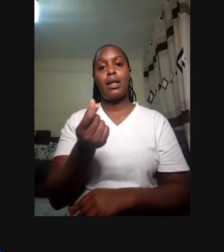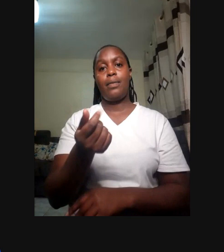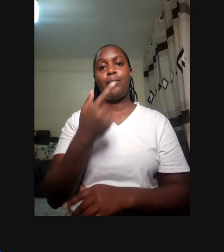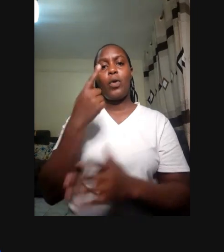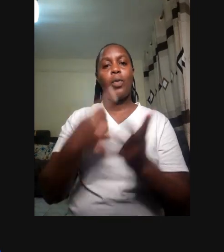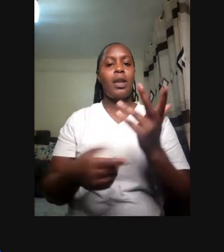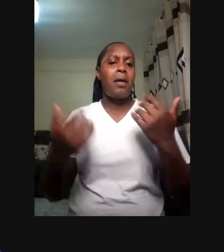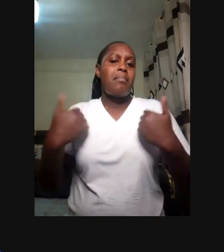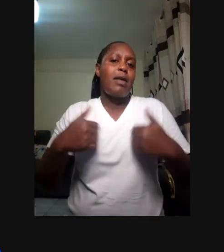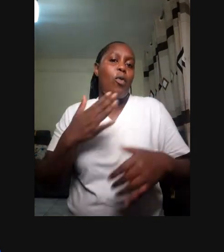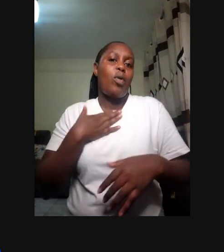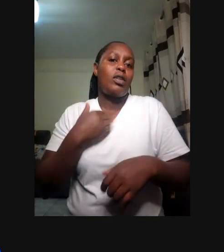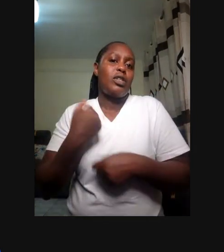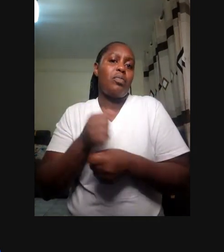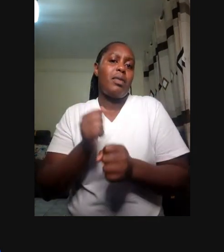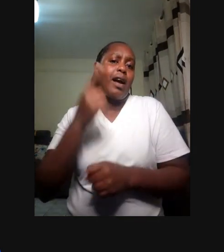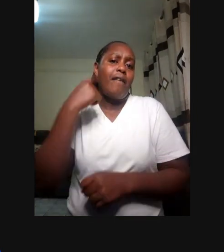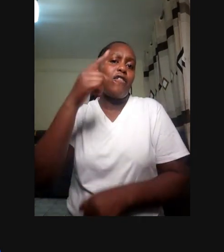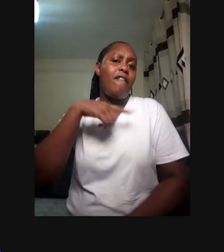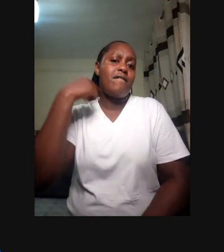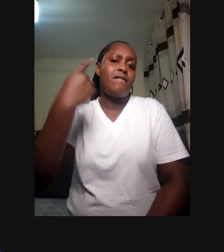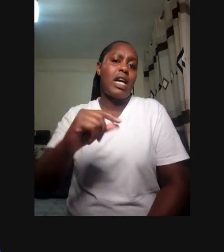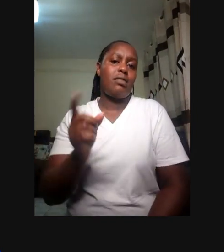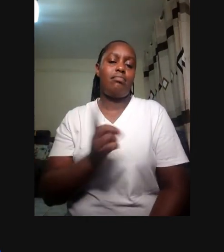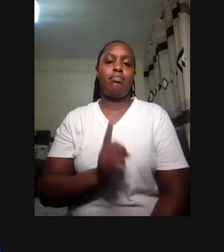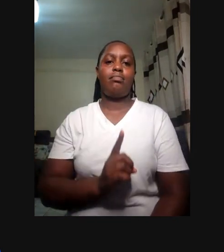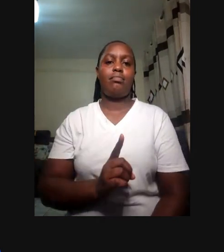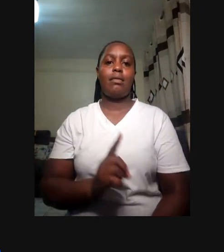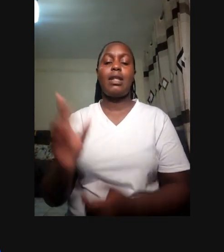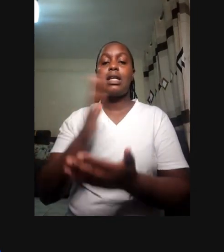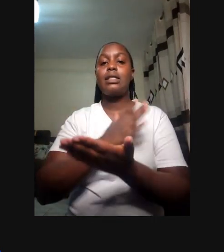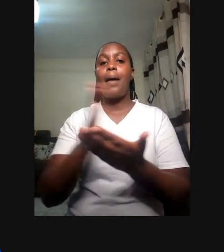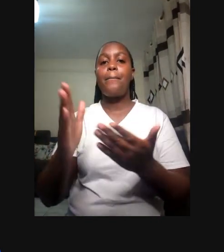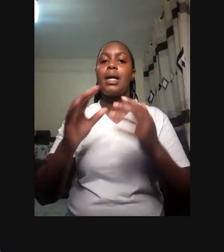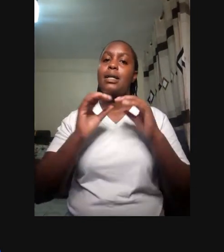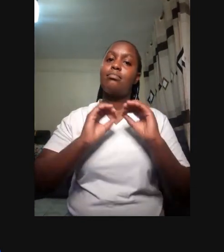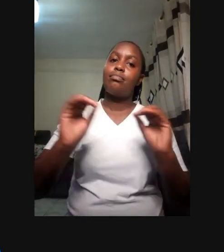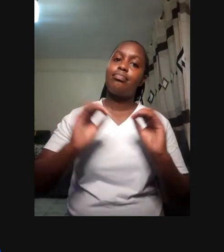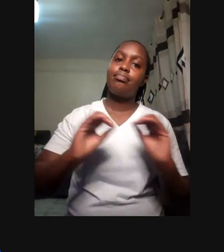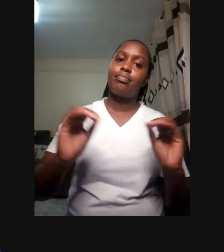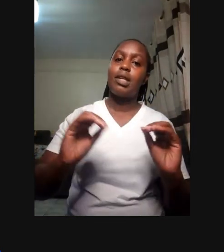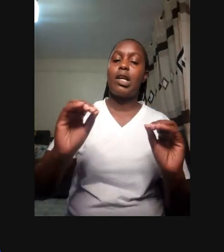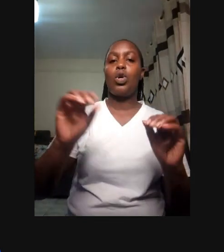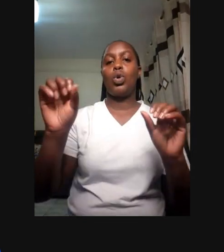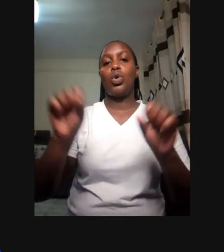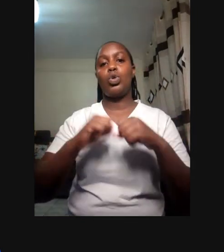just for fun. Some are creating for society. Some are creating to change the